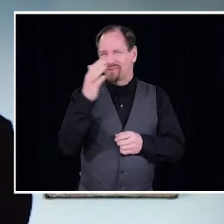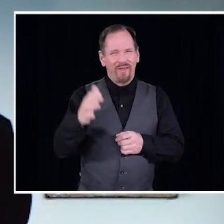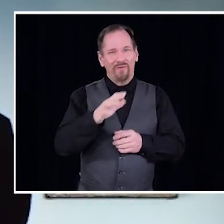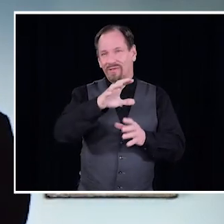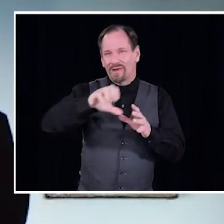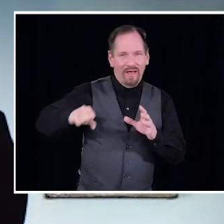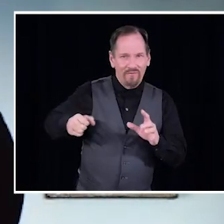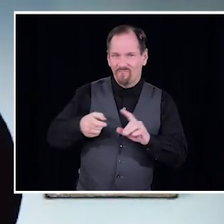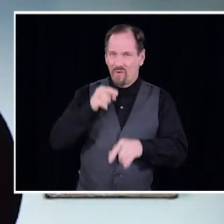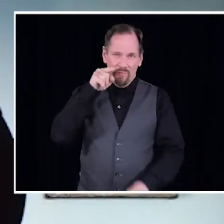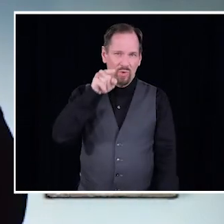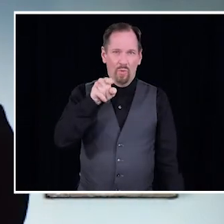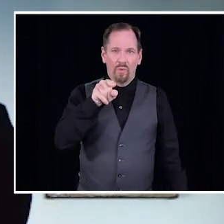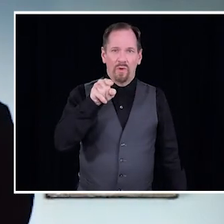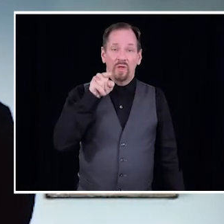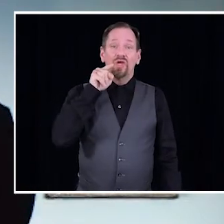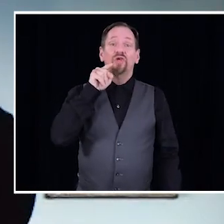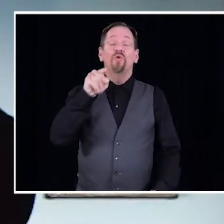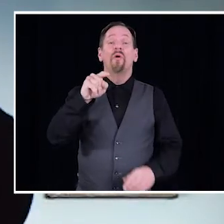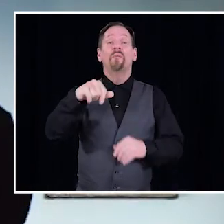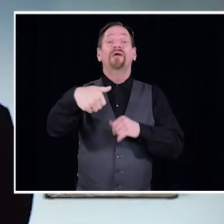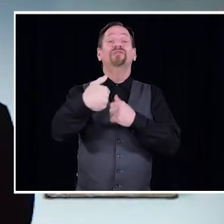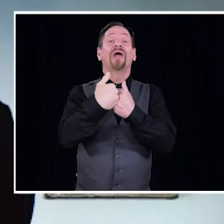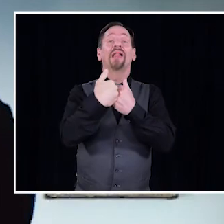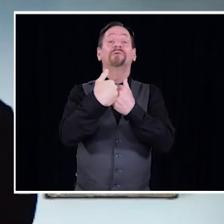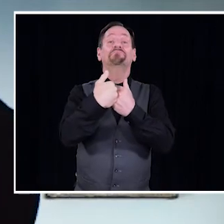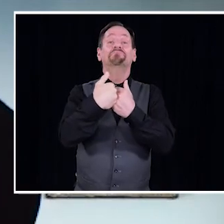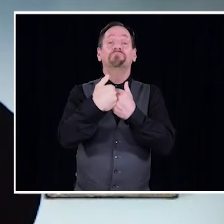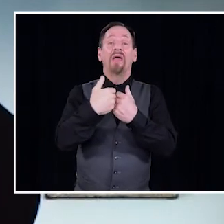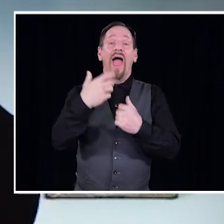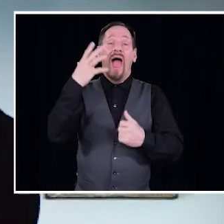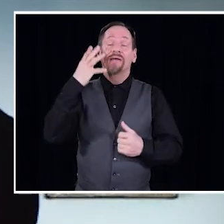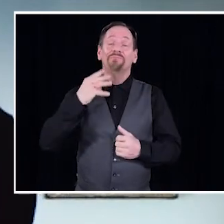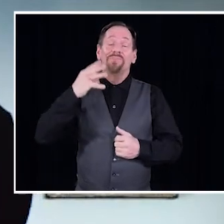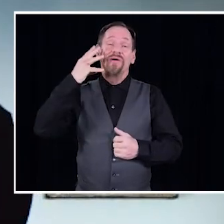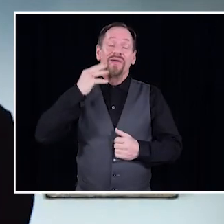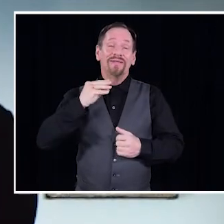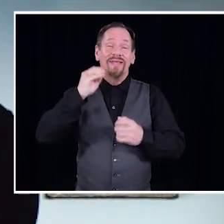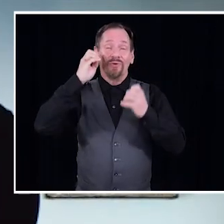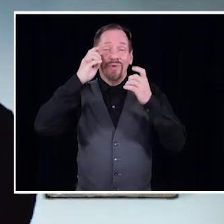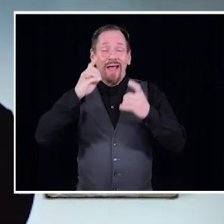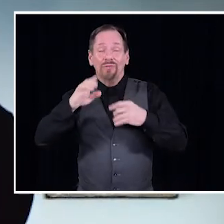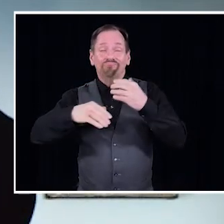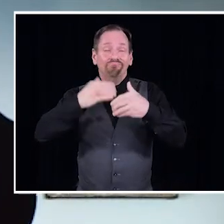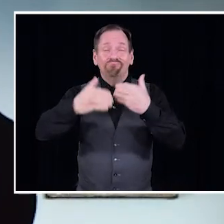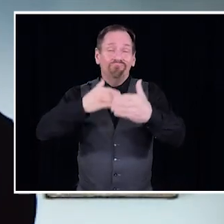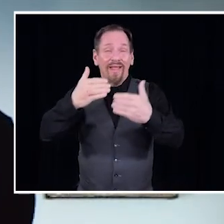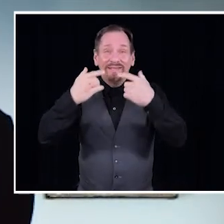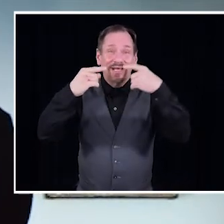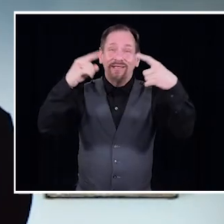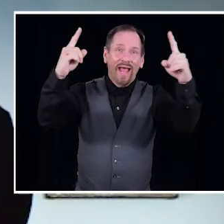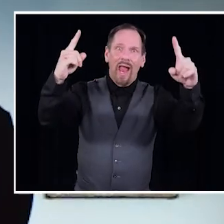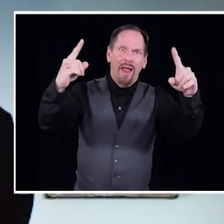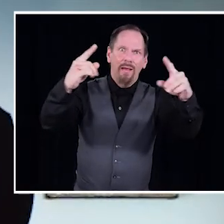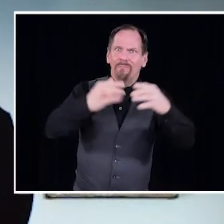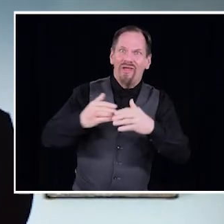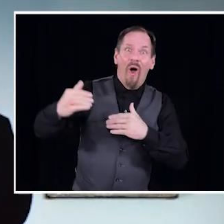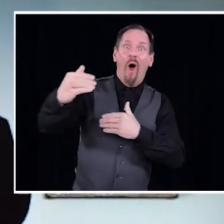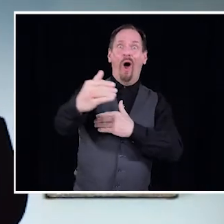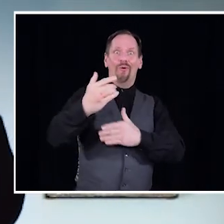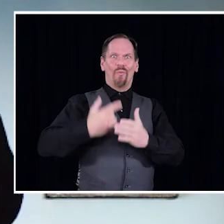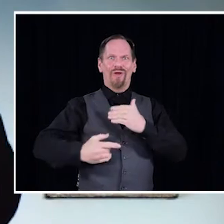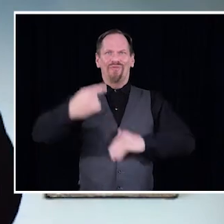this day forward. You have been challenged and you have succeeded, perhaps even beyond what you would have dreamed